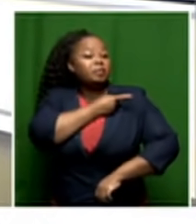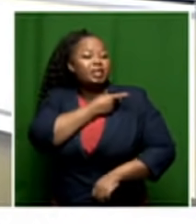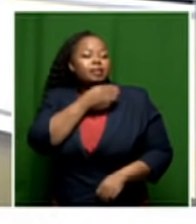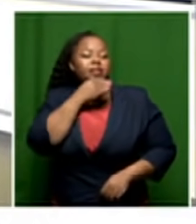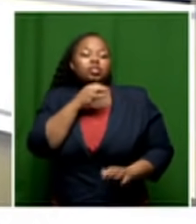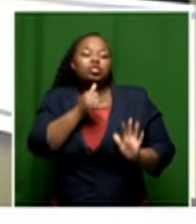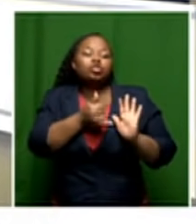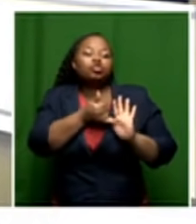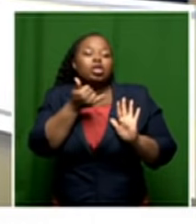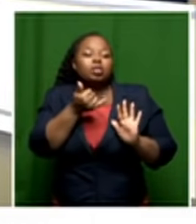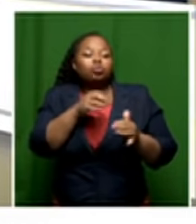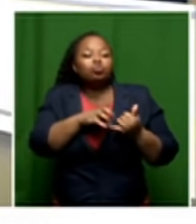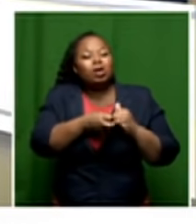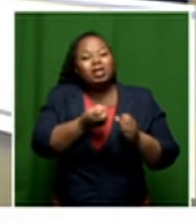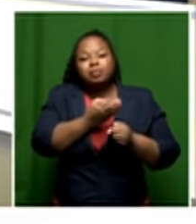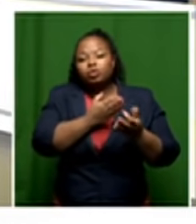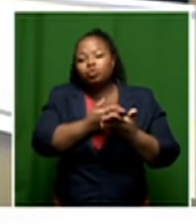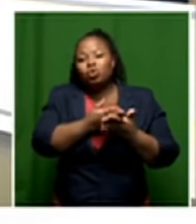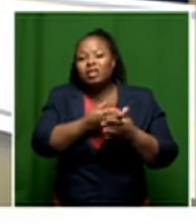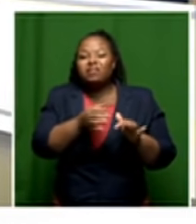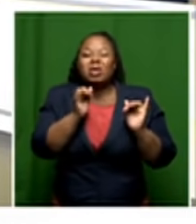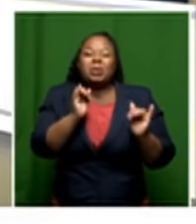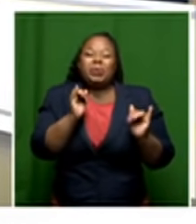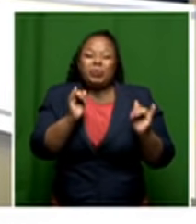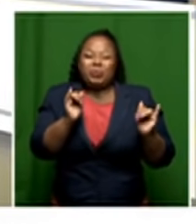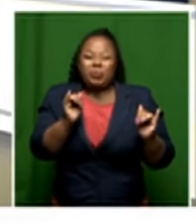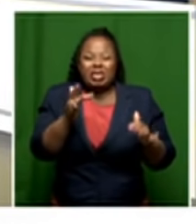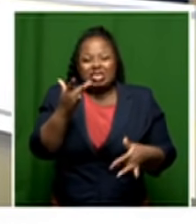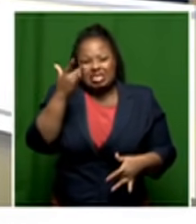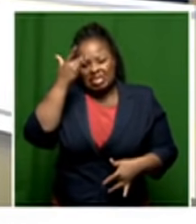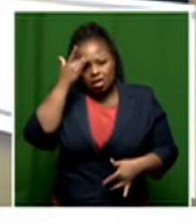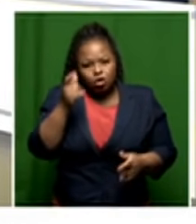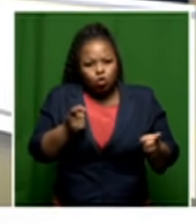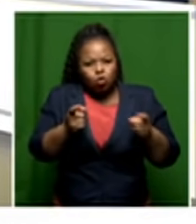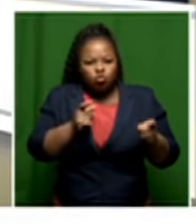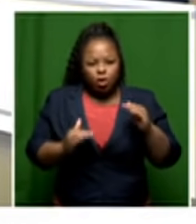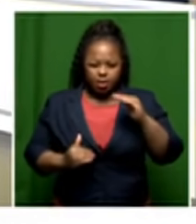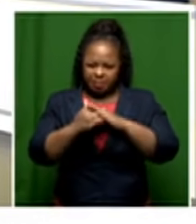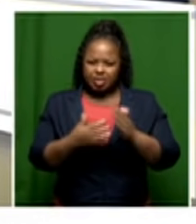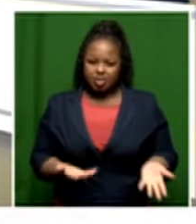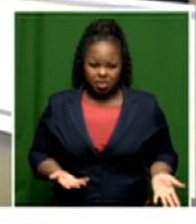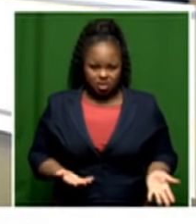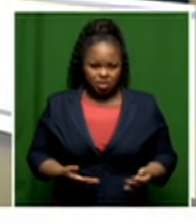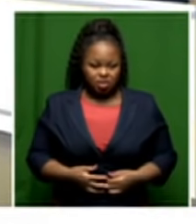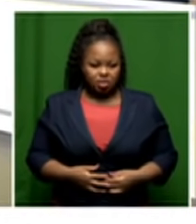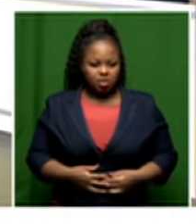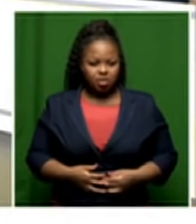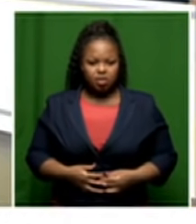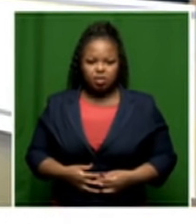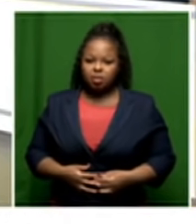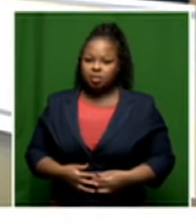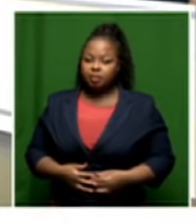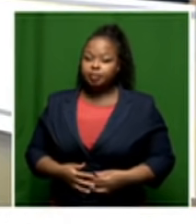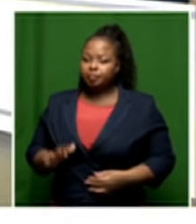just bringing the severity of how you get COVID. That is my understanding. Perhaps you can tell us more. All right. I